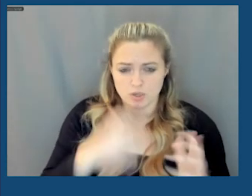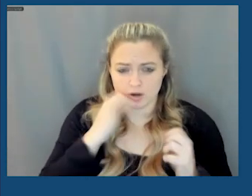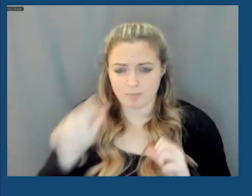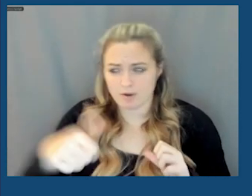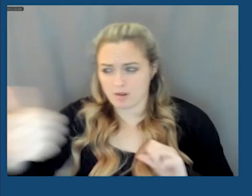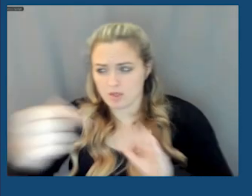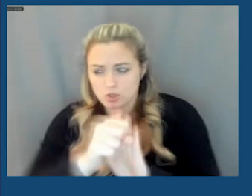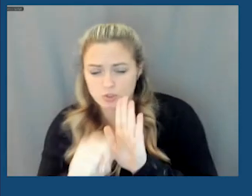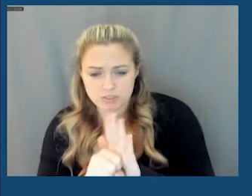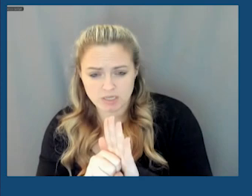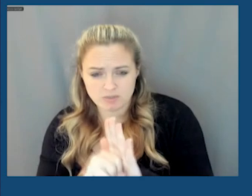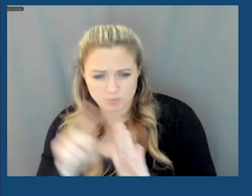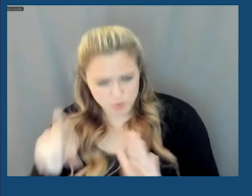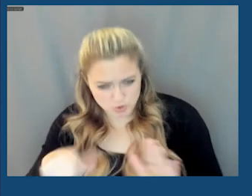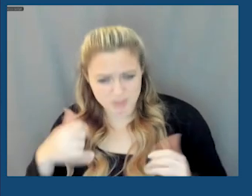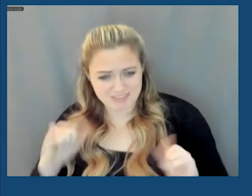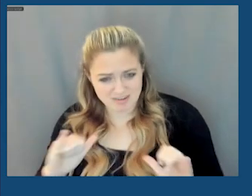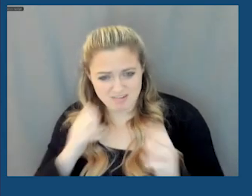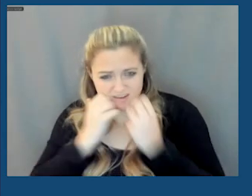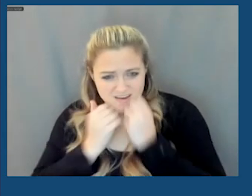other states as well.